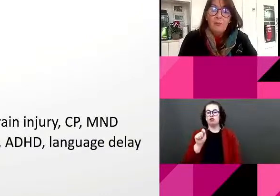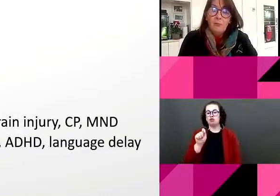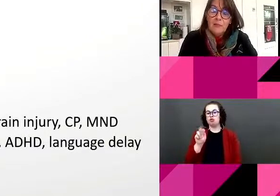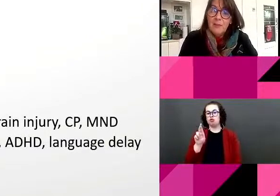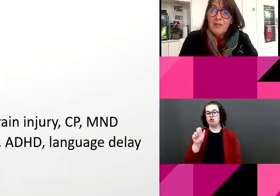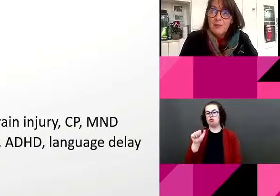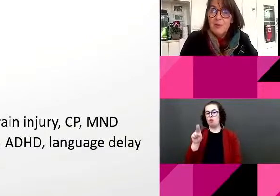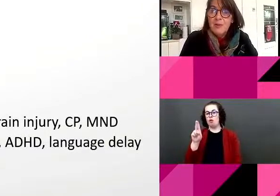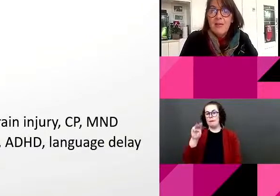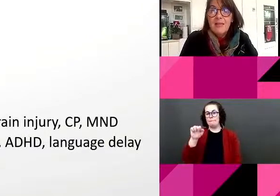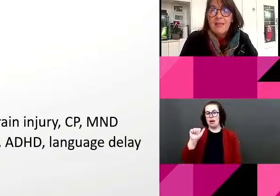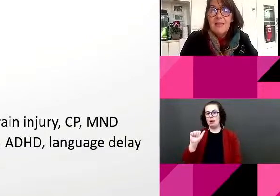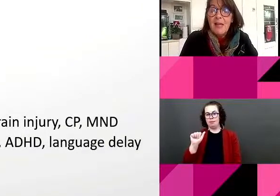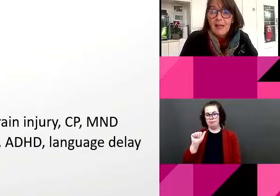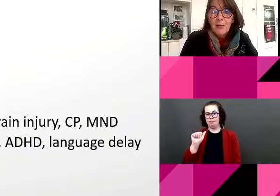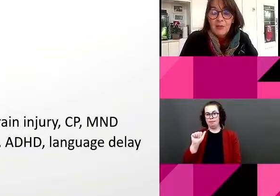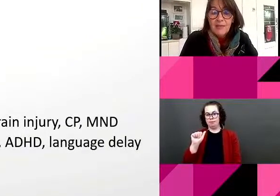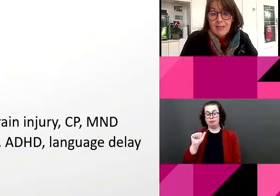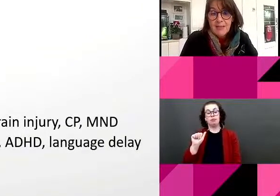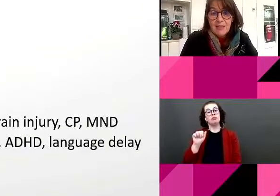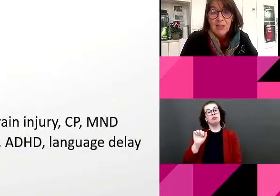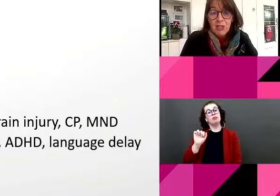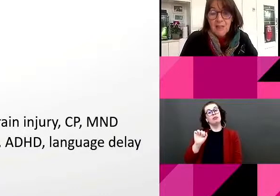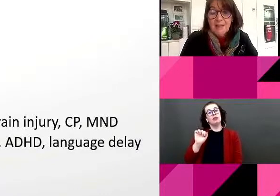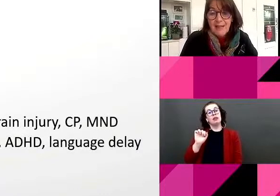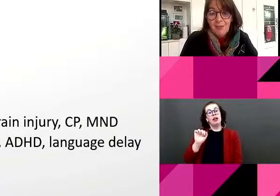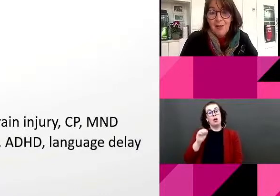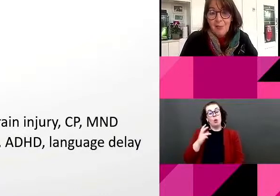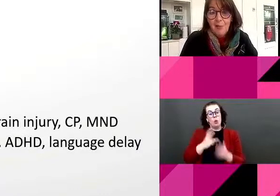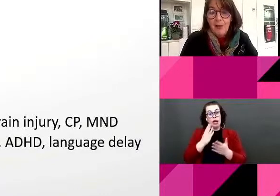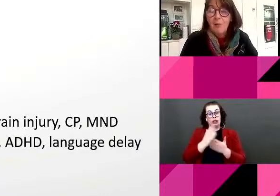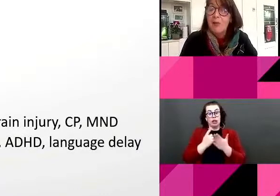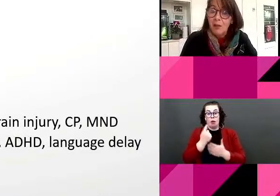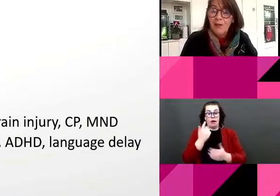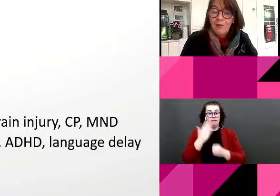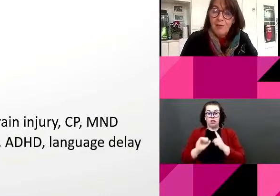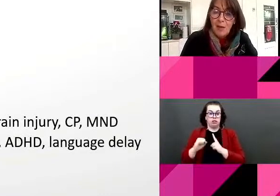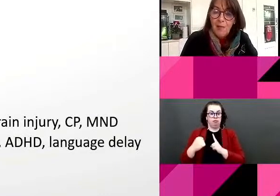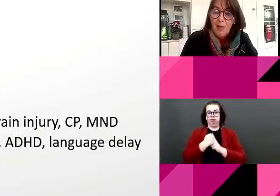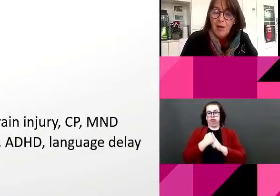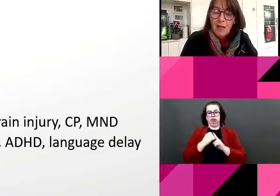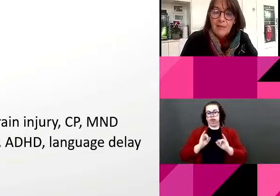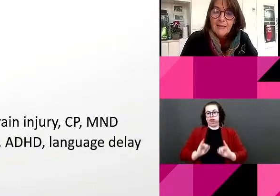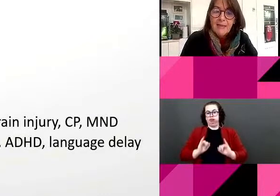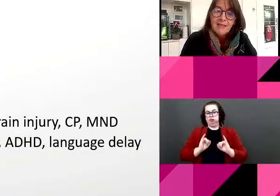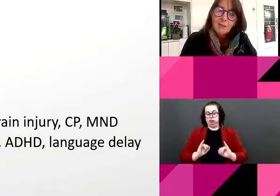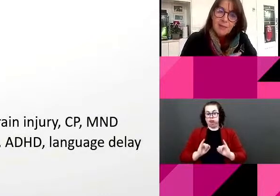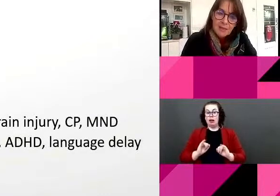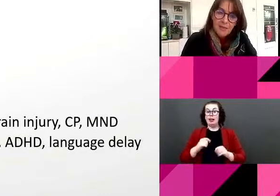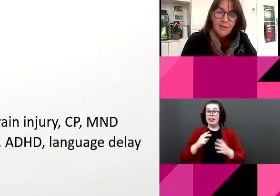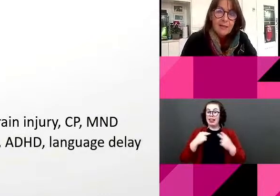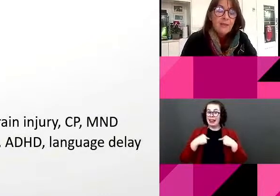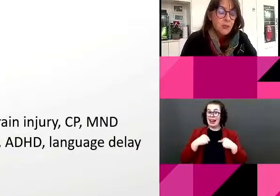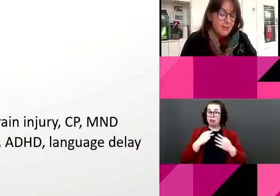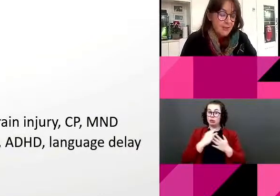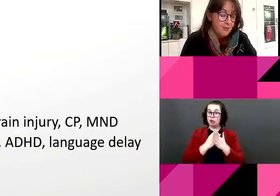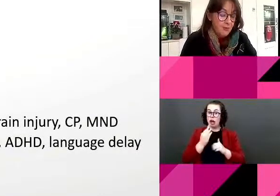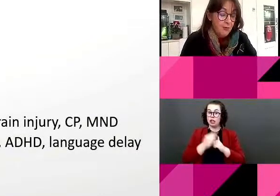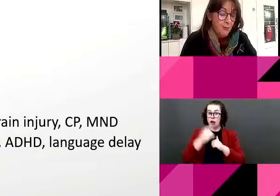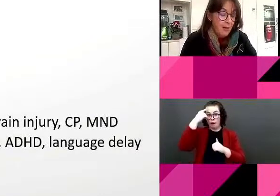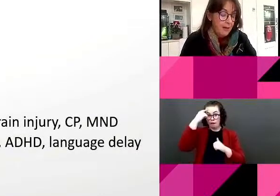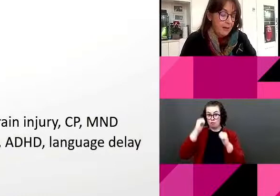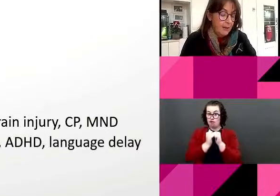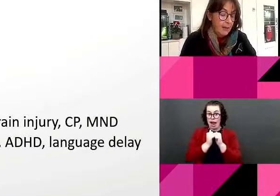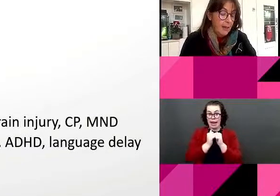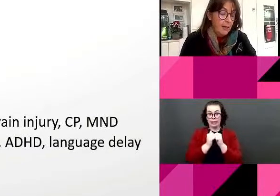When someone is traumatized, the language center shuts down in the brain. We know that from MRIs, and that's a particular interest